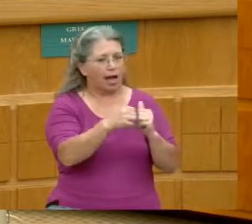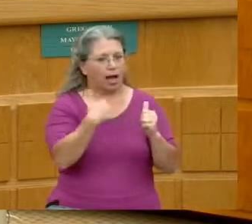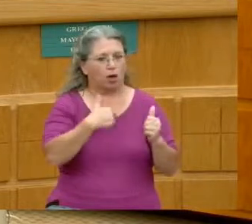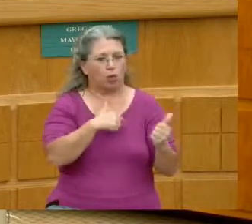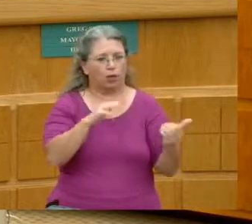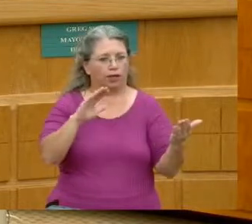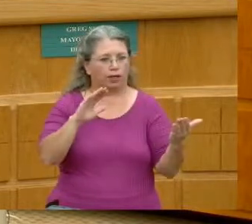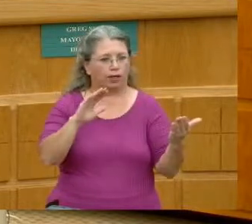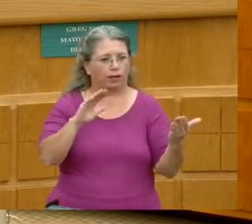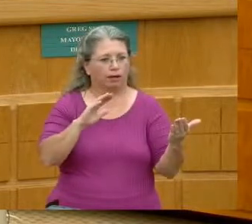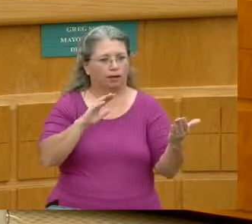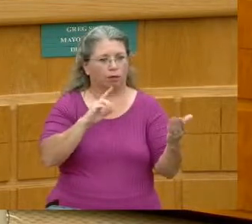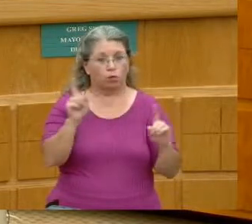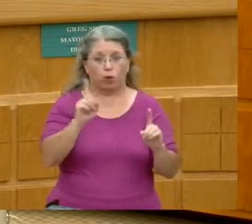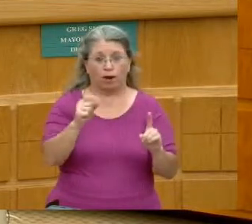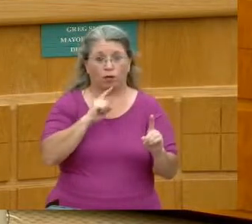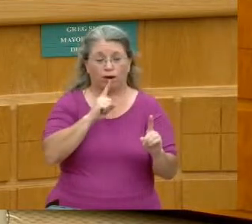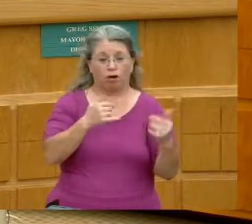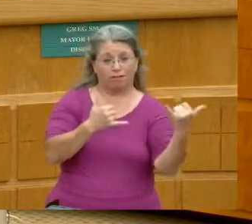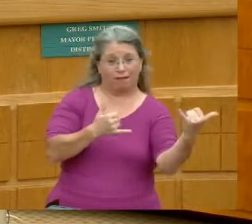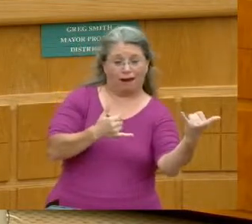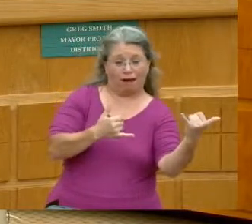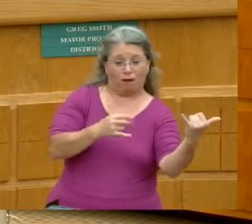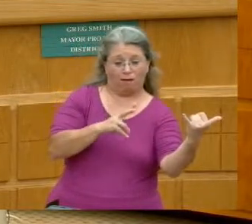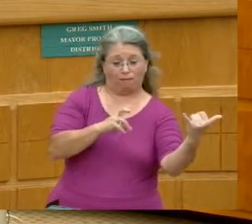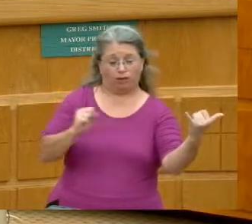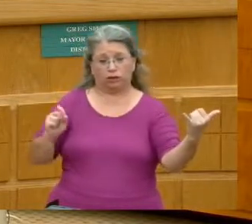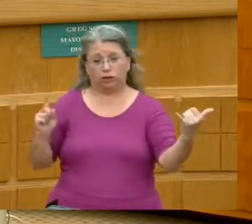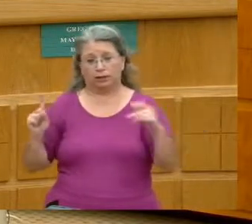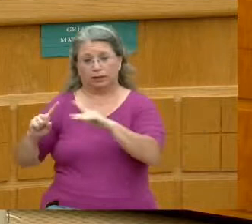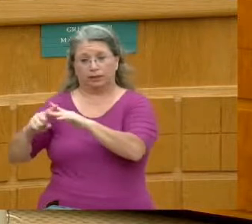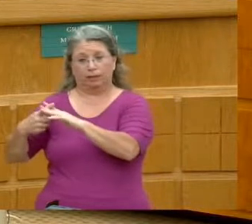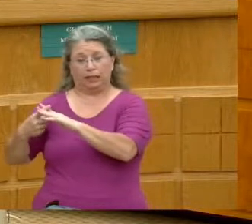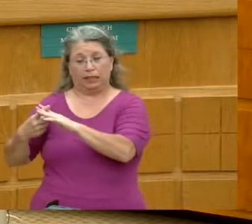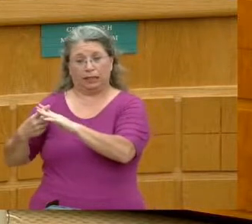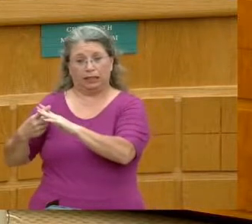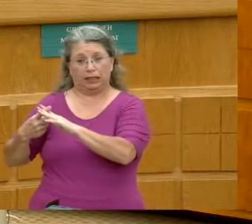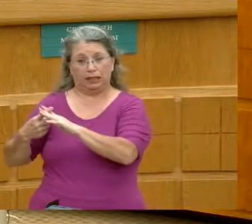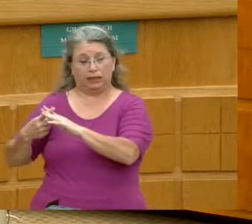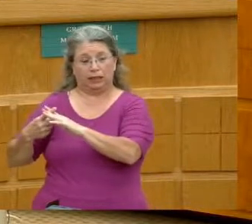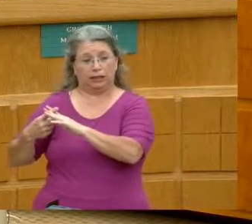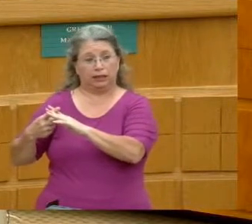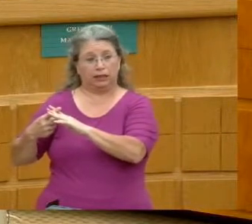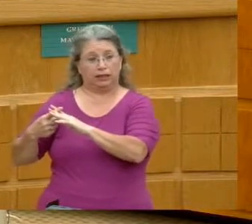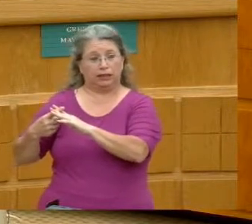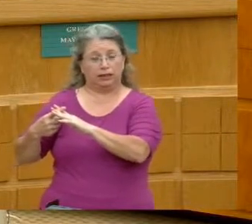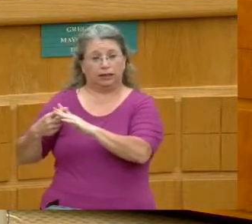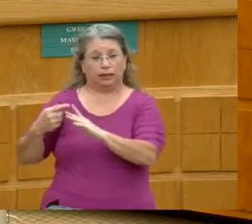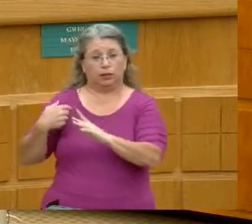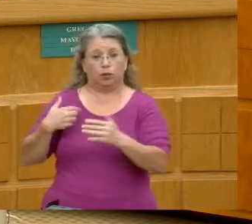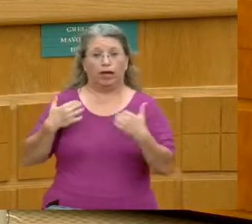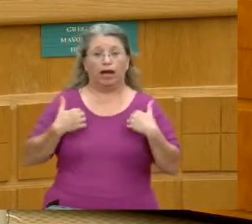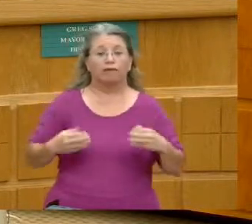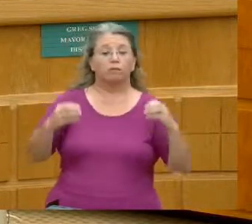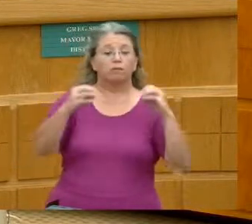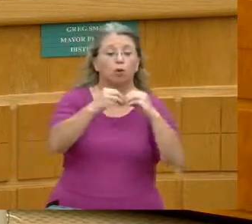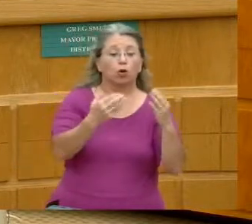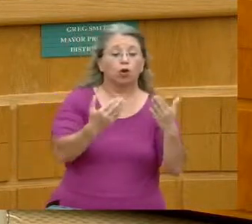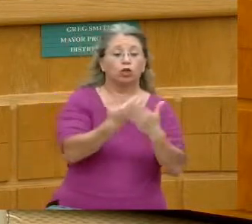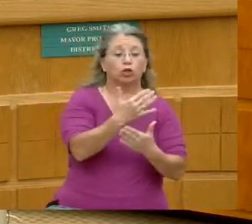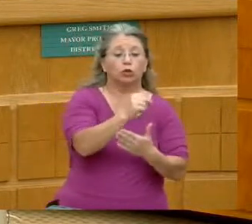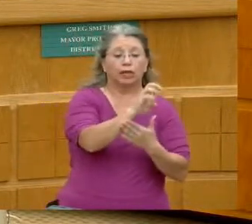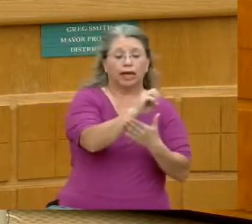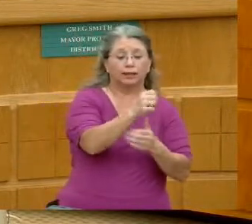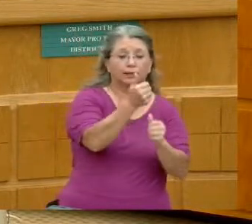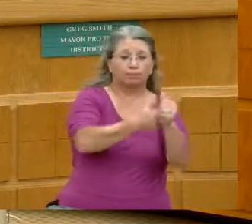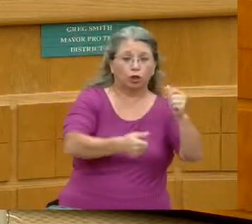versus where we were at the beginning of the pandemic when we were trying to flatten the curve. We're higher. There's more new cases per day right